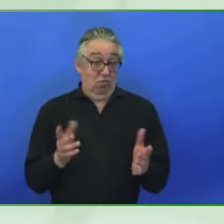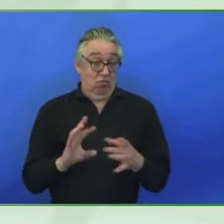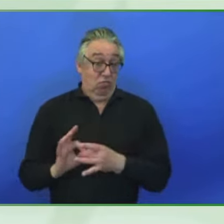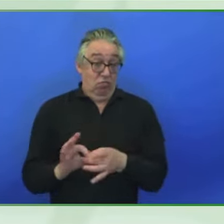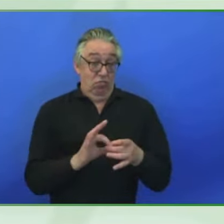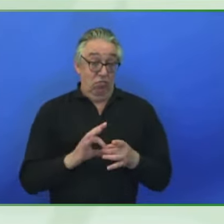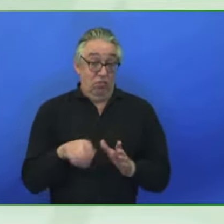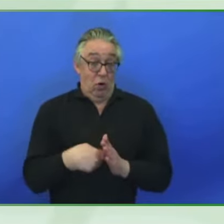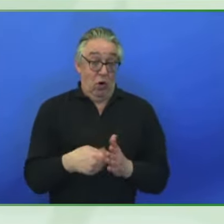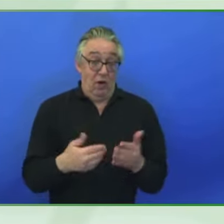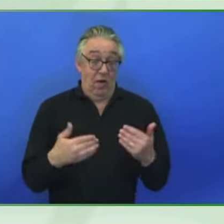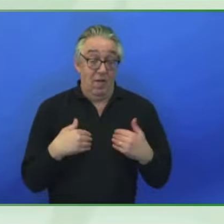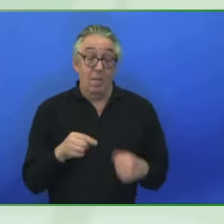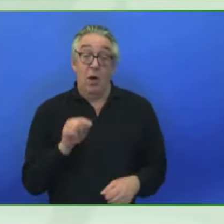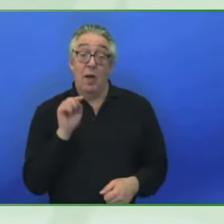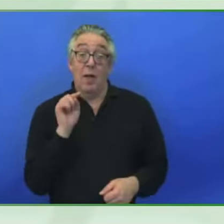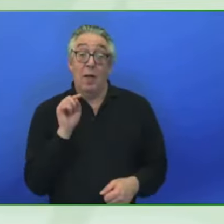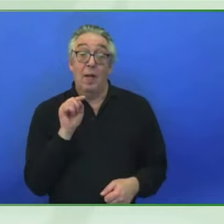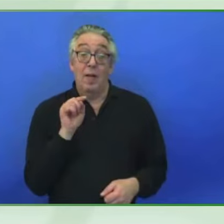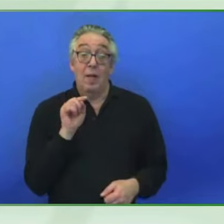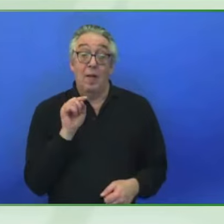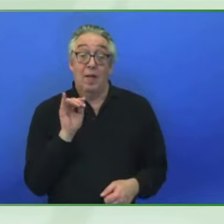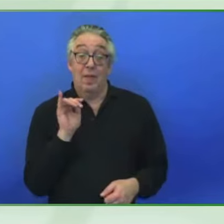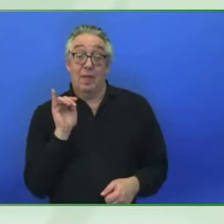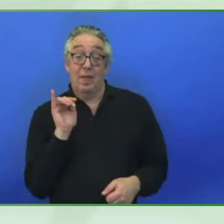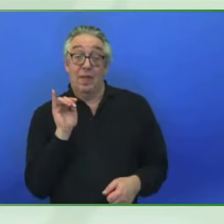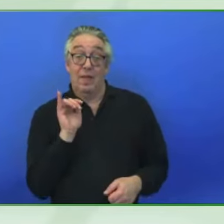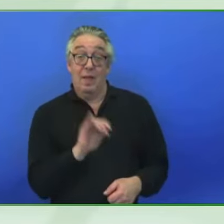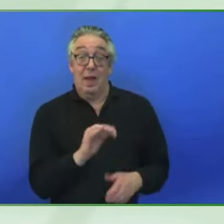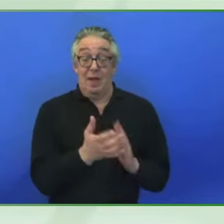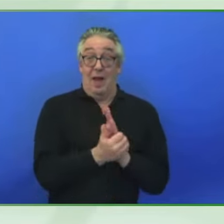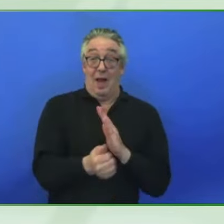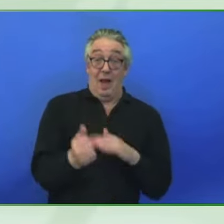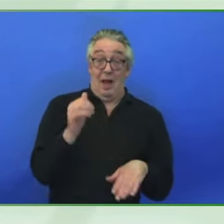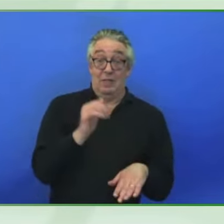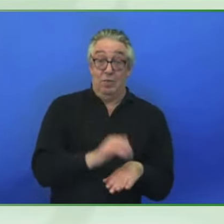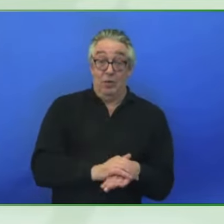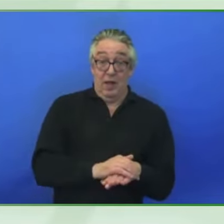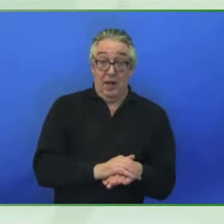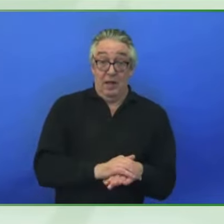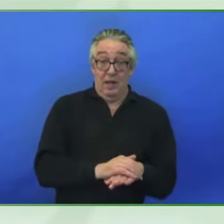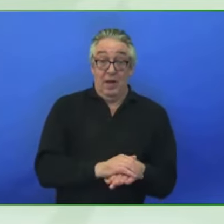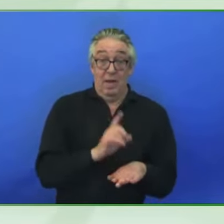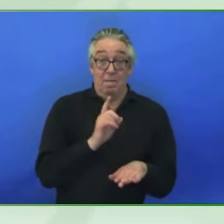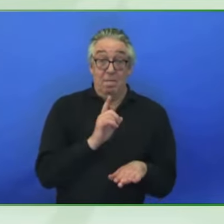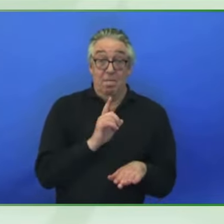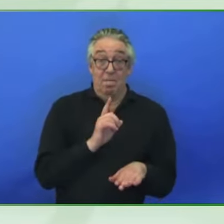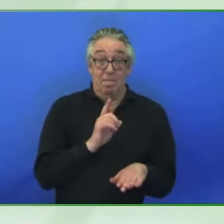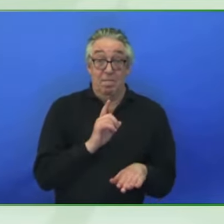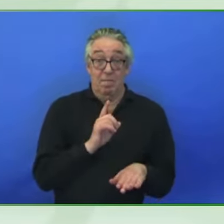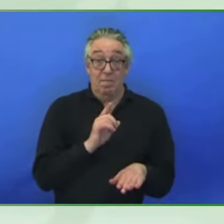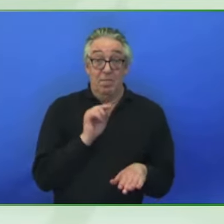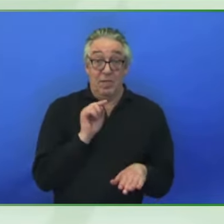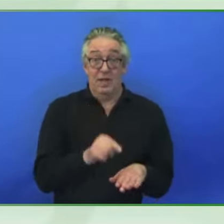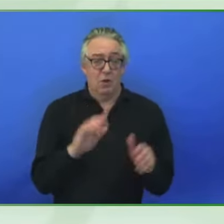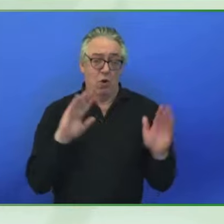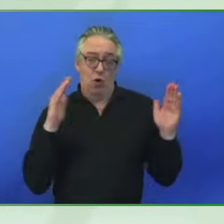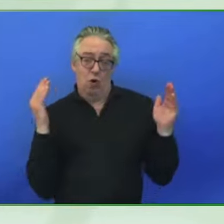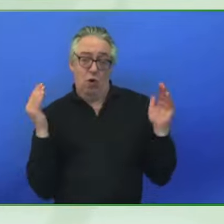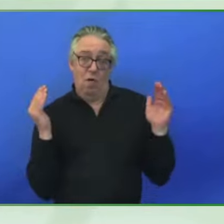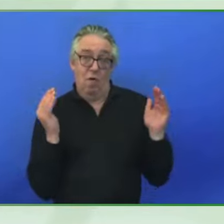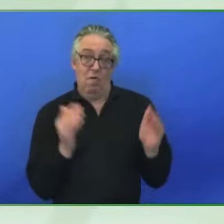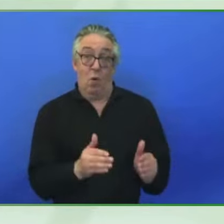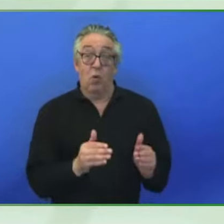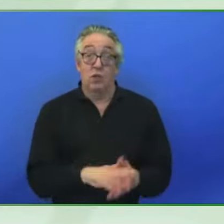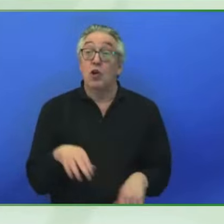that expertise, the Azure credits and the cash to help the projects work is the focus moving forward. And so, James, hopefully that's